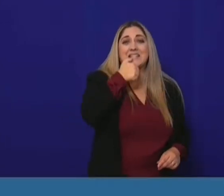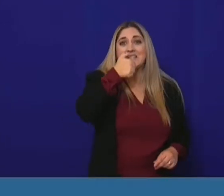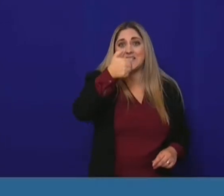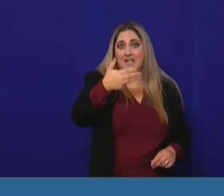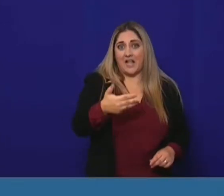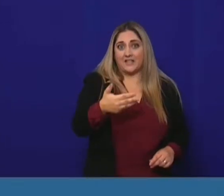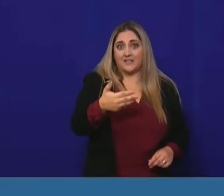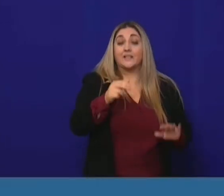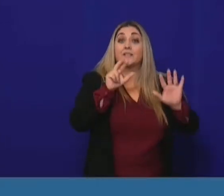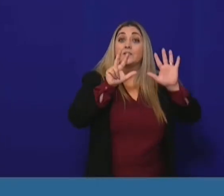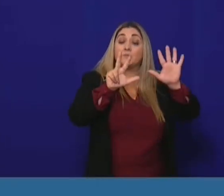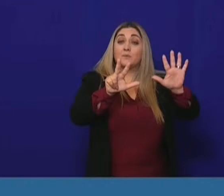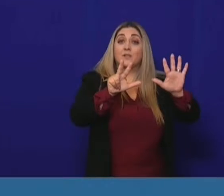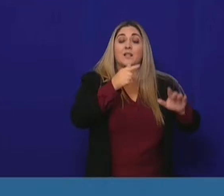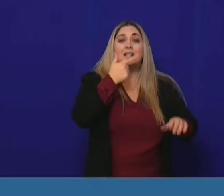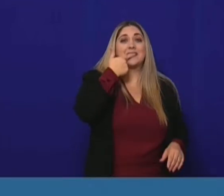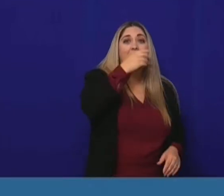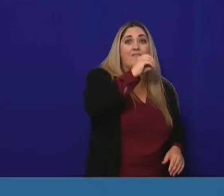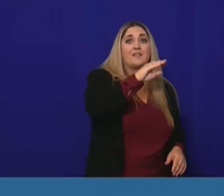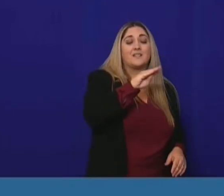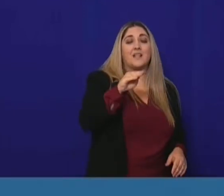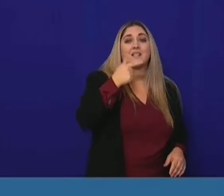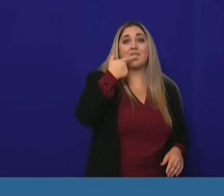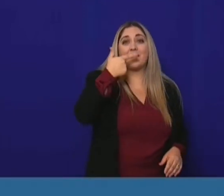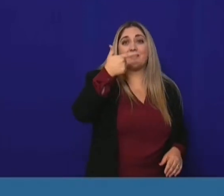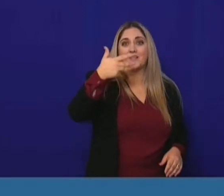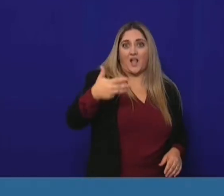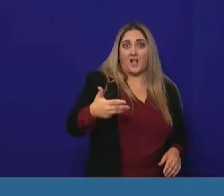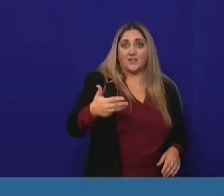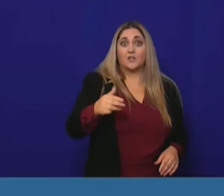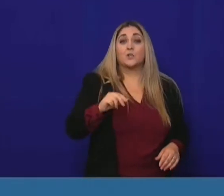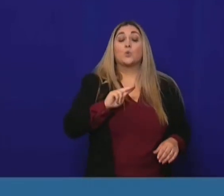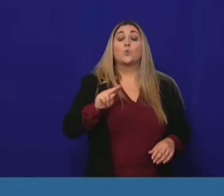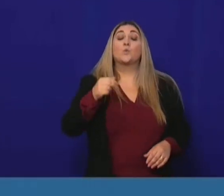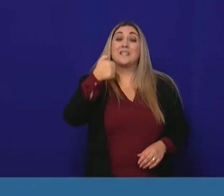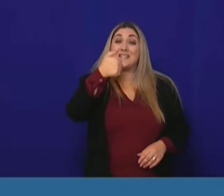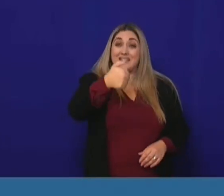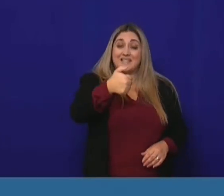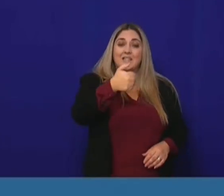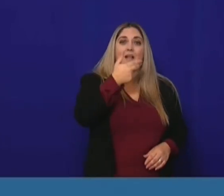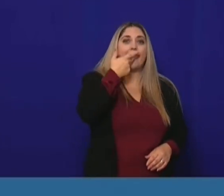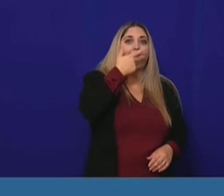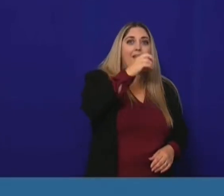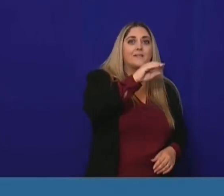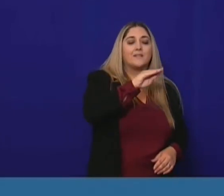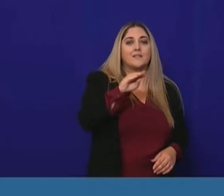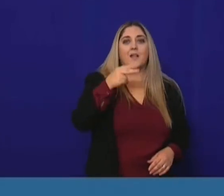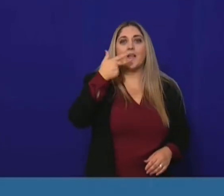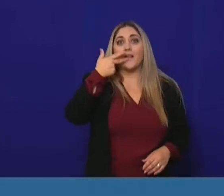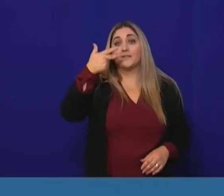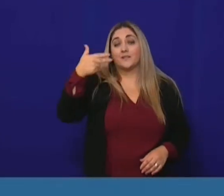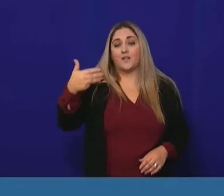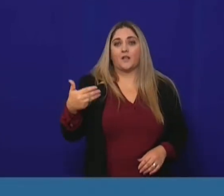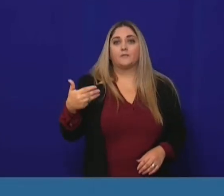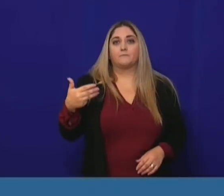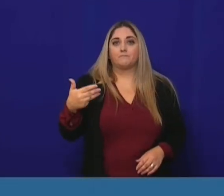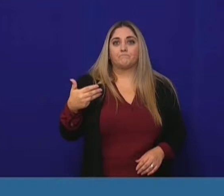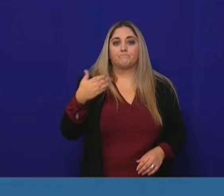kellna 8 persuni bejn 70 u 79 sena u kellna 6 persuni bejn 80 u 89 sena.